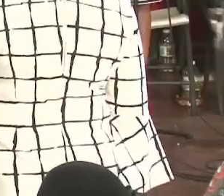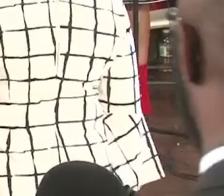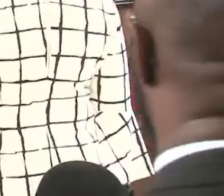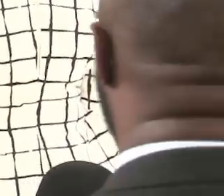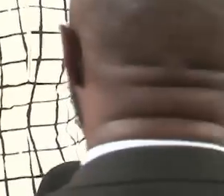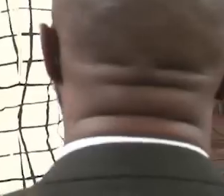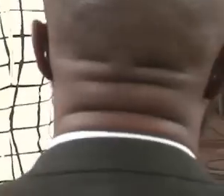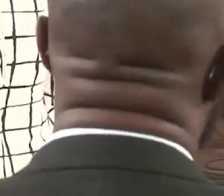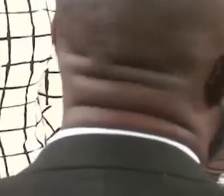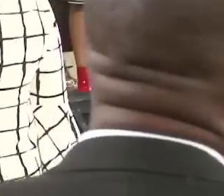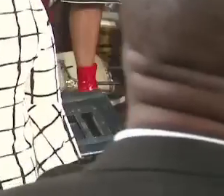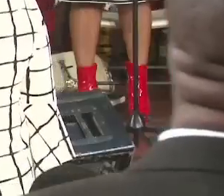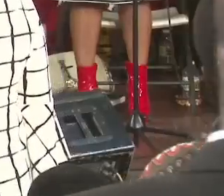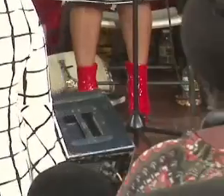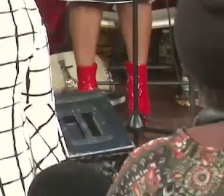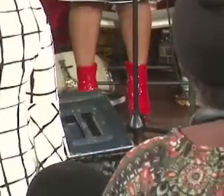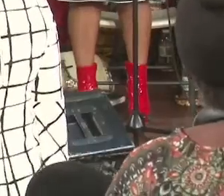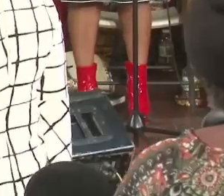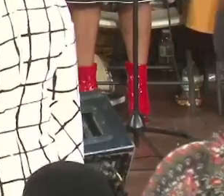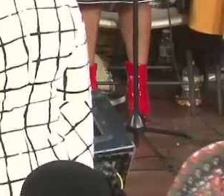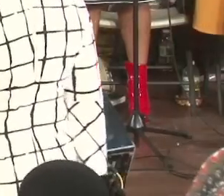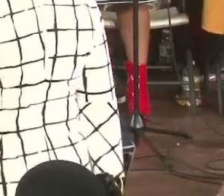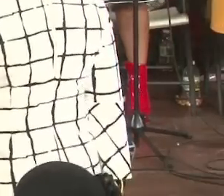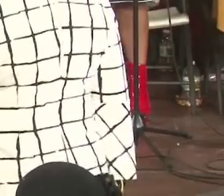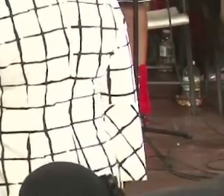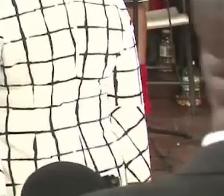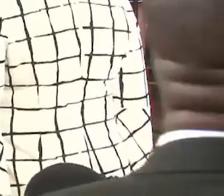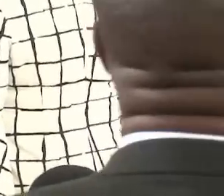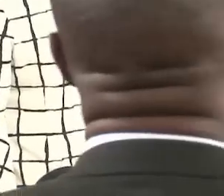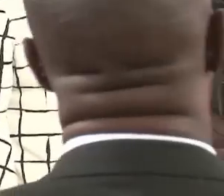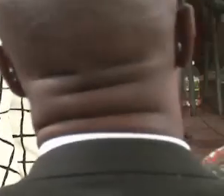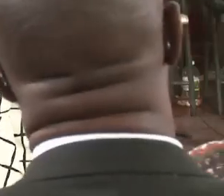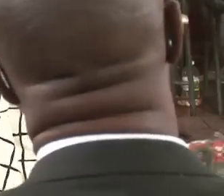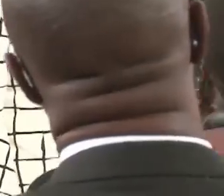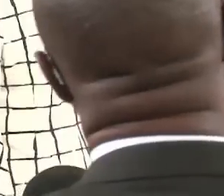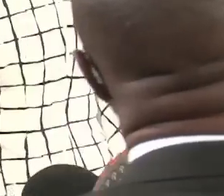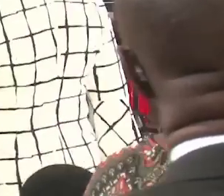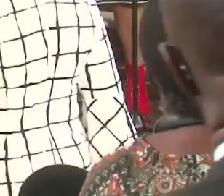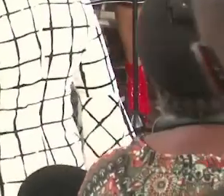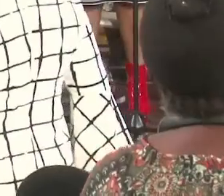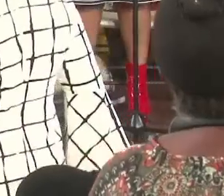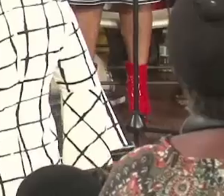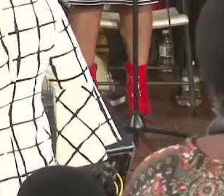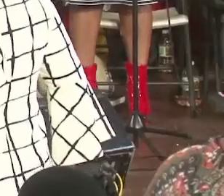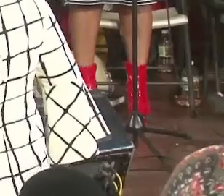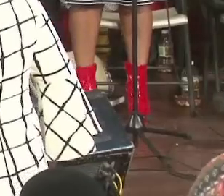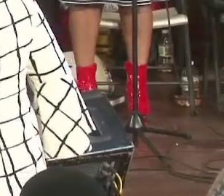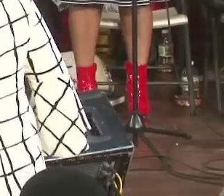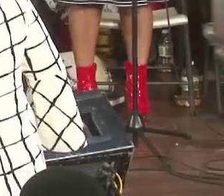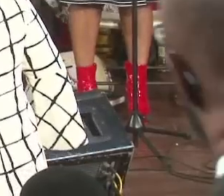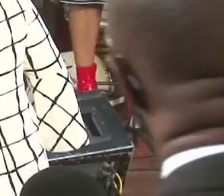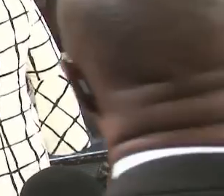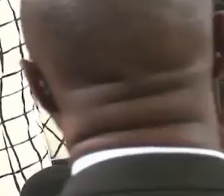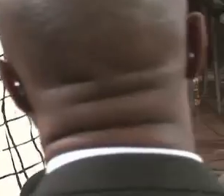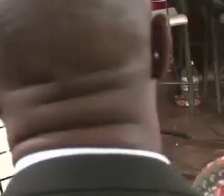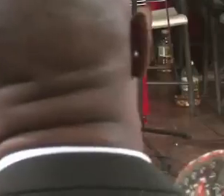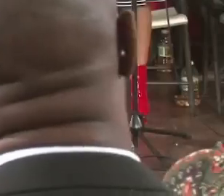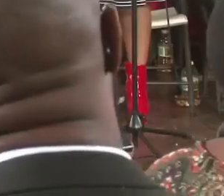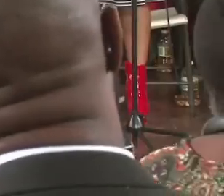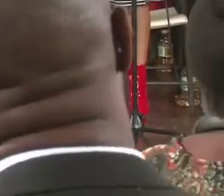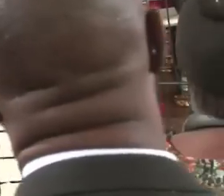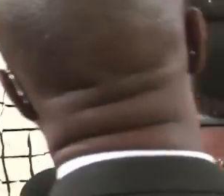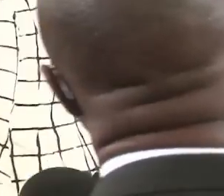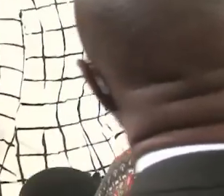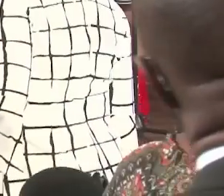down and taught the people out of the ship. Now when he had left speaking, he said unto